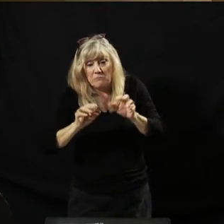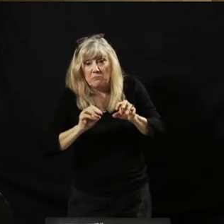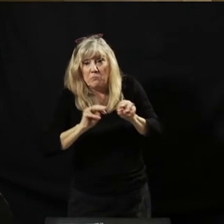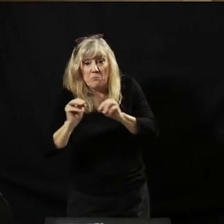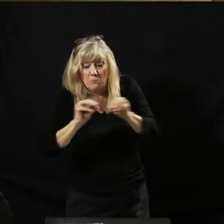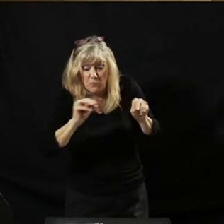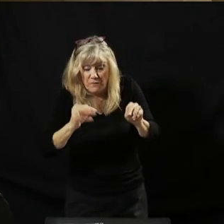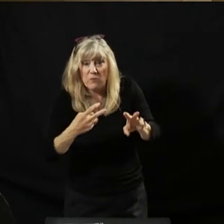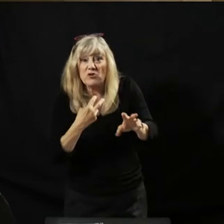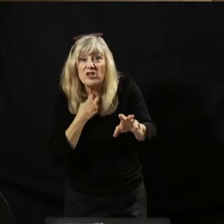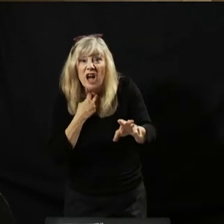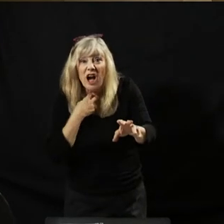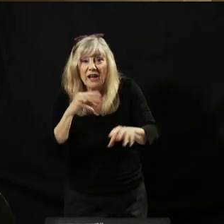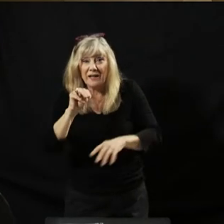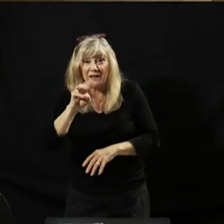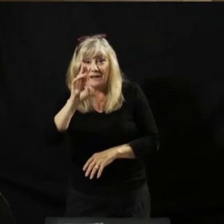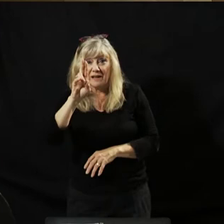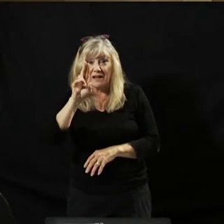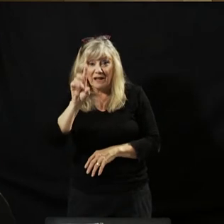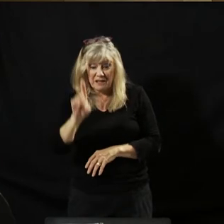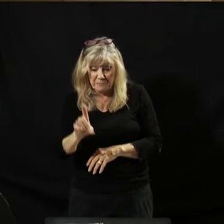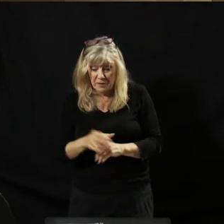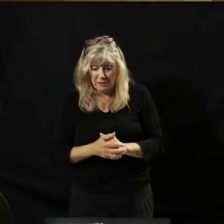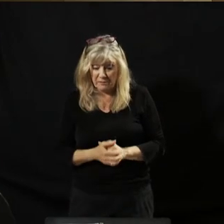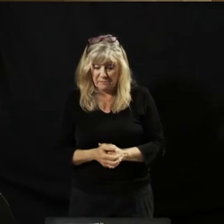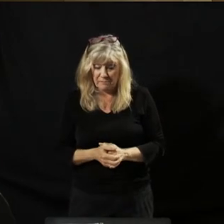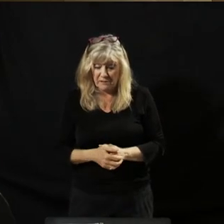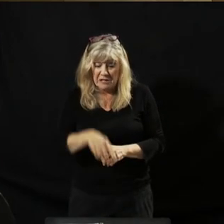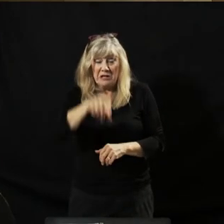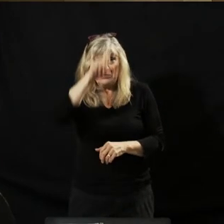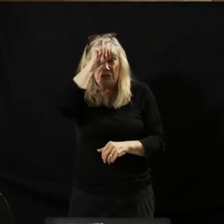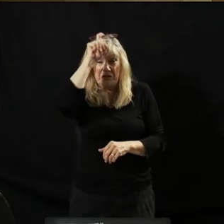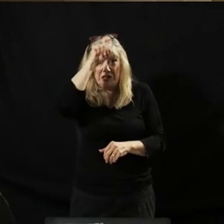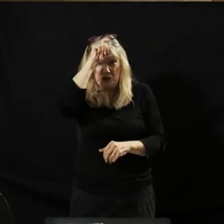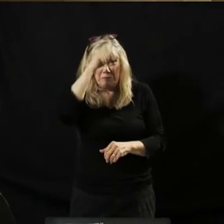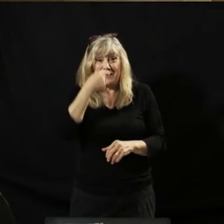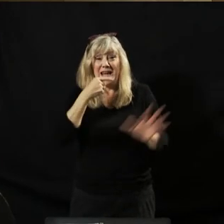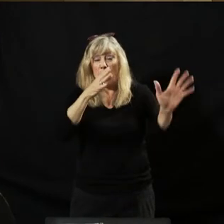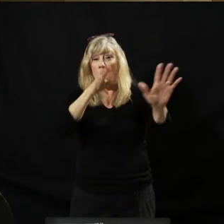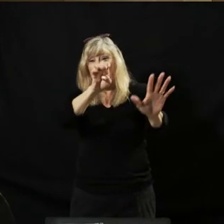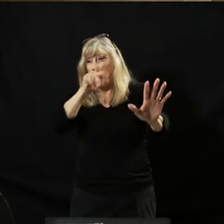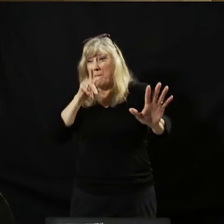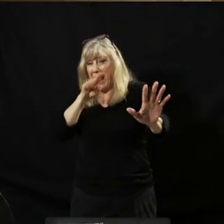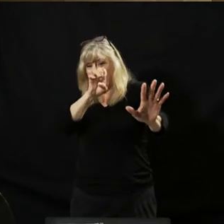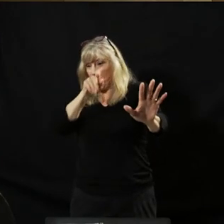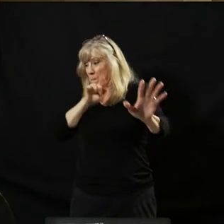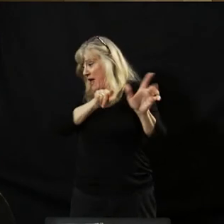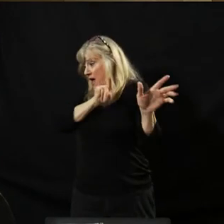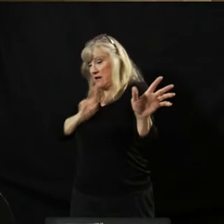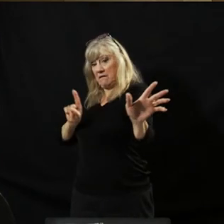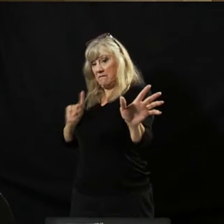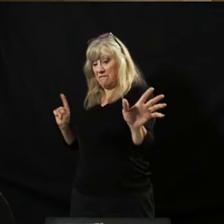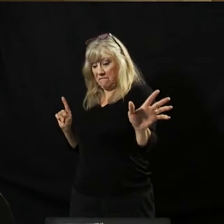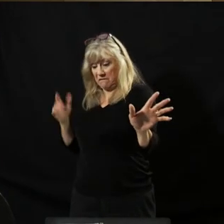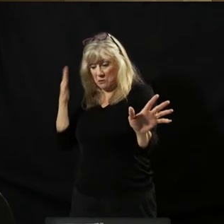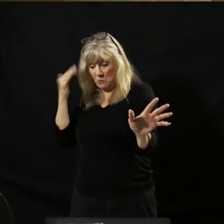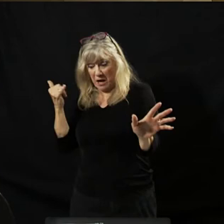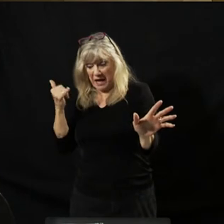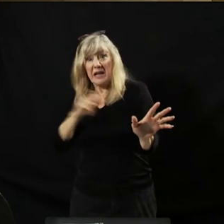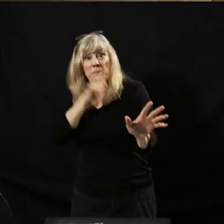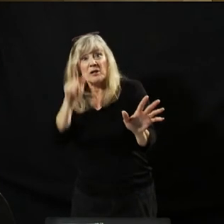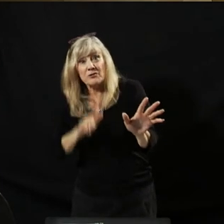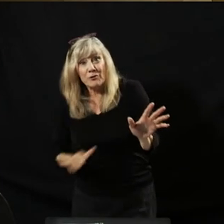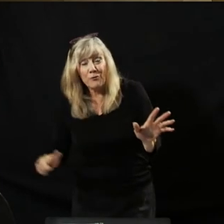drive. With that, the Egyptians sounded the retreat before Israel, because the Lord was fighting for